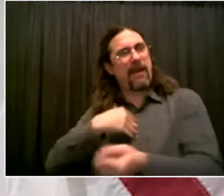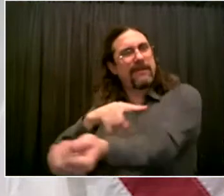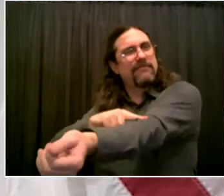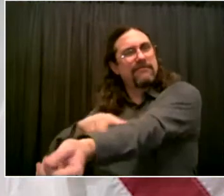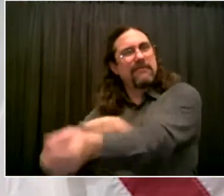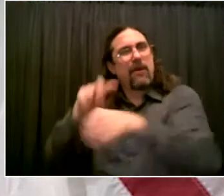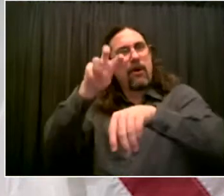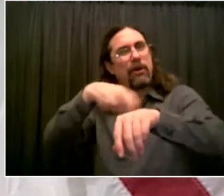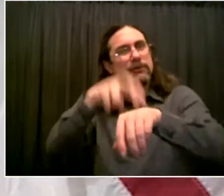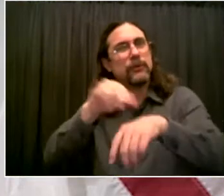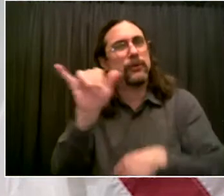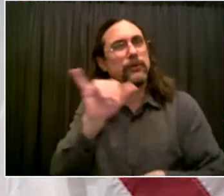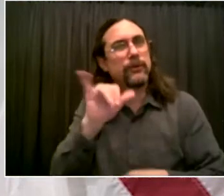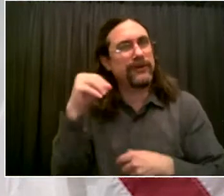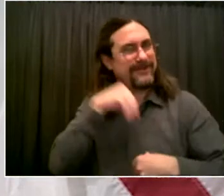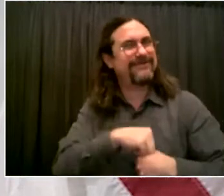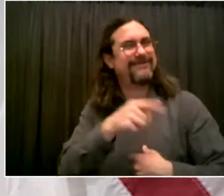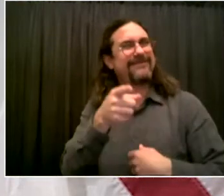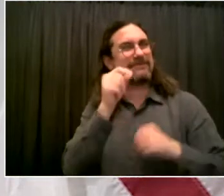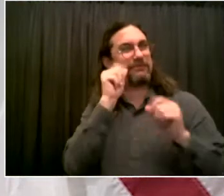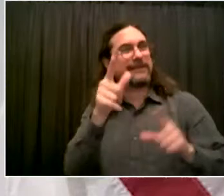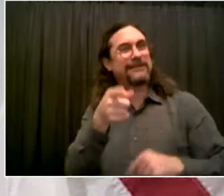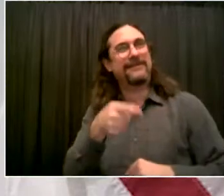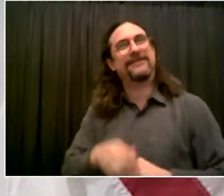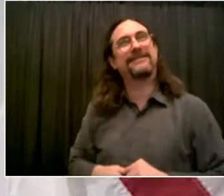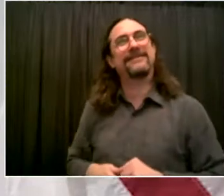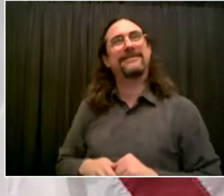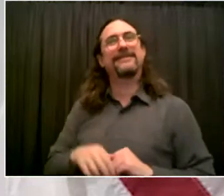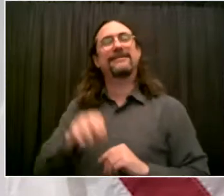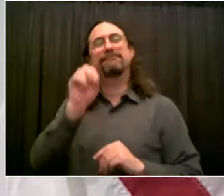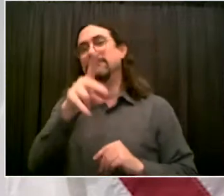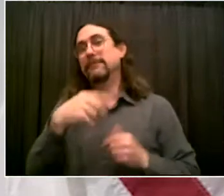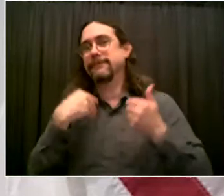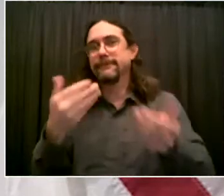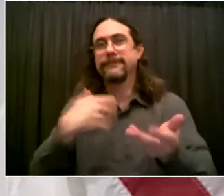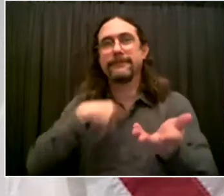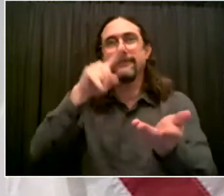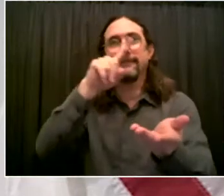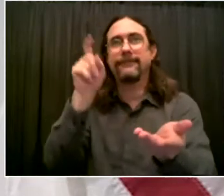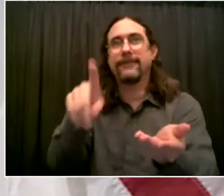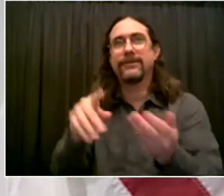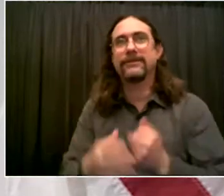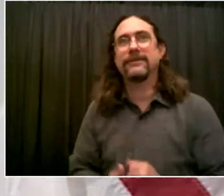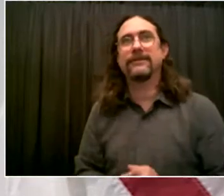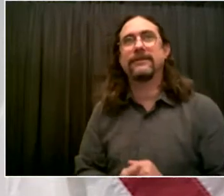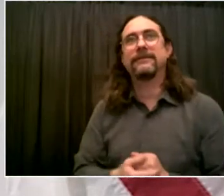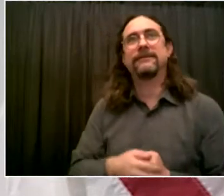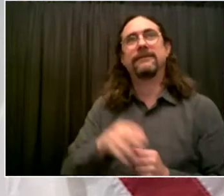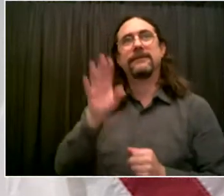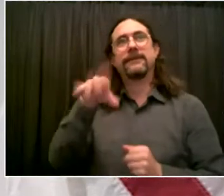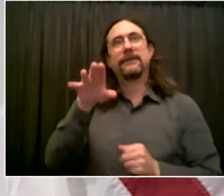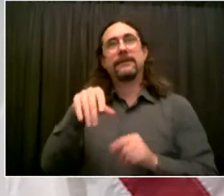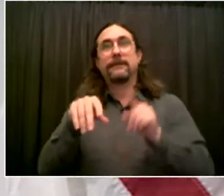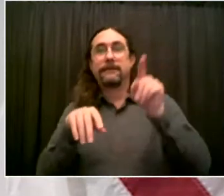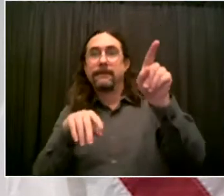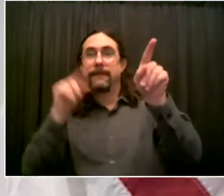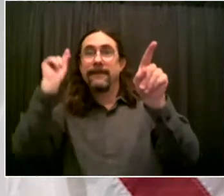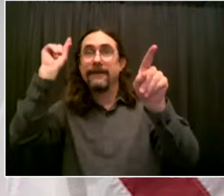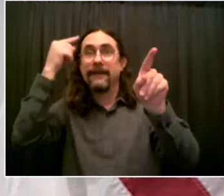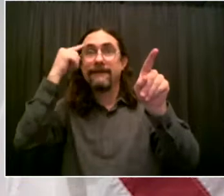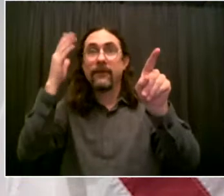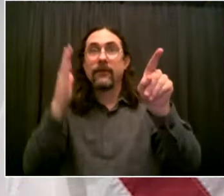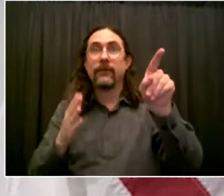at an African-American church promoting vaccinations. Now that there is greater freedom, as you